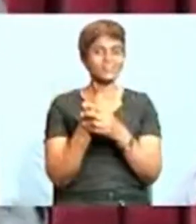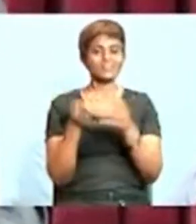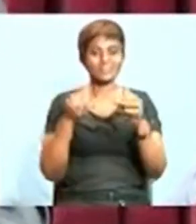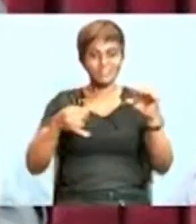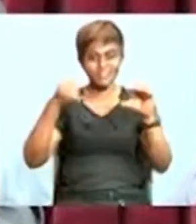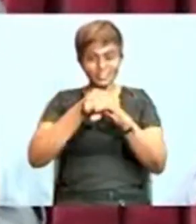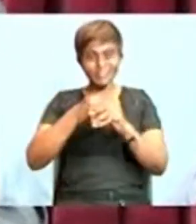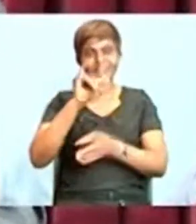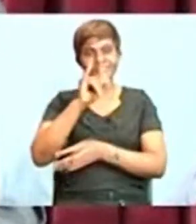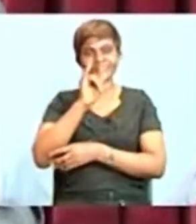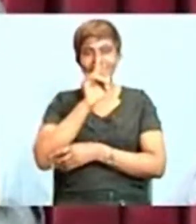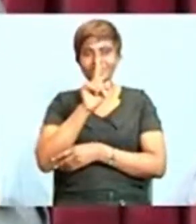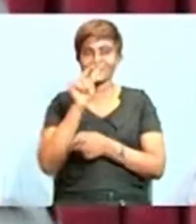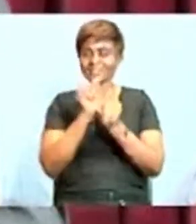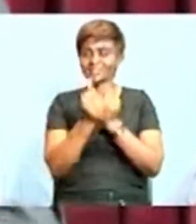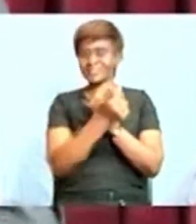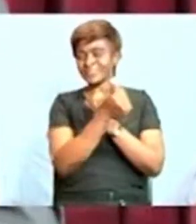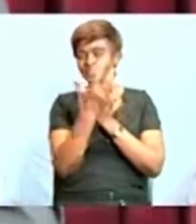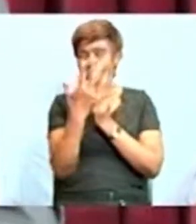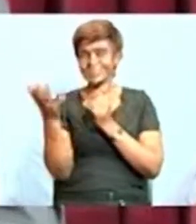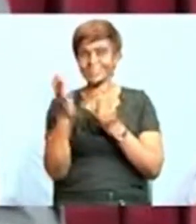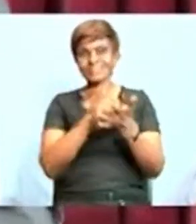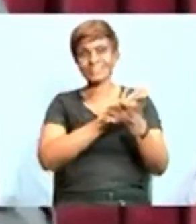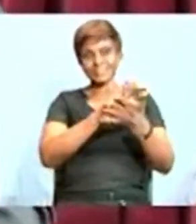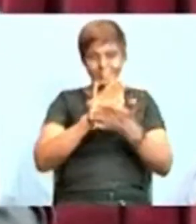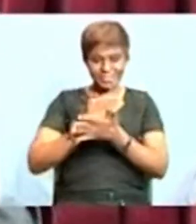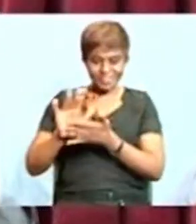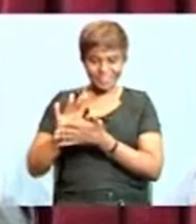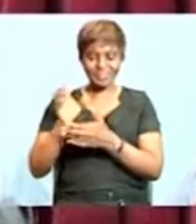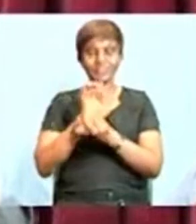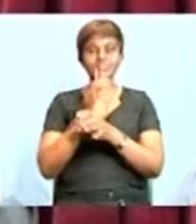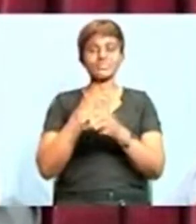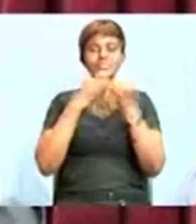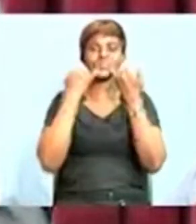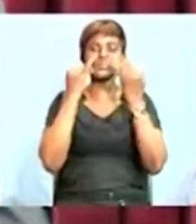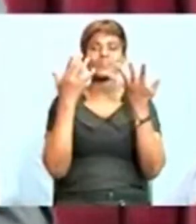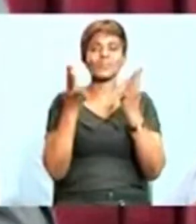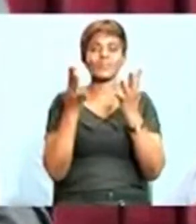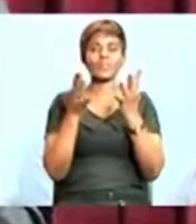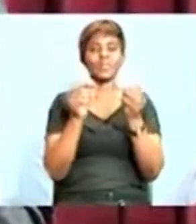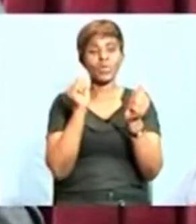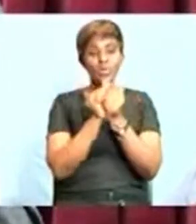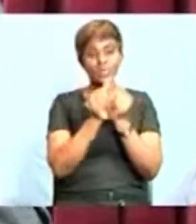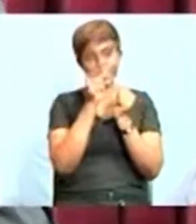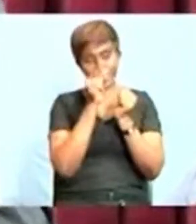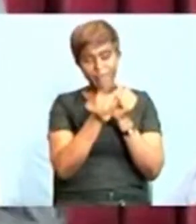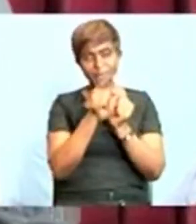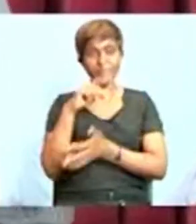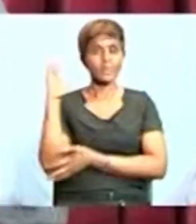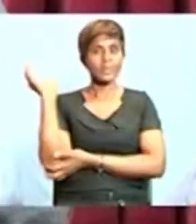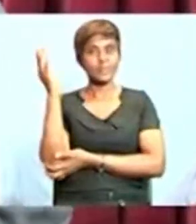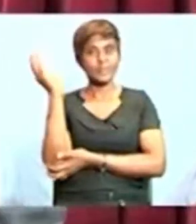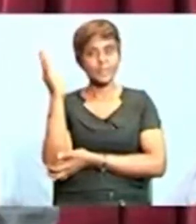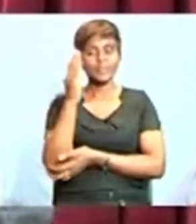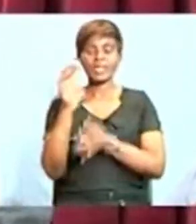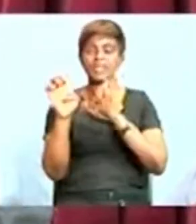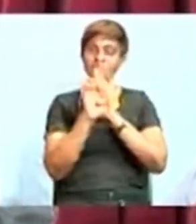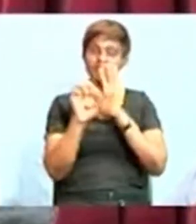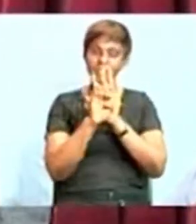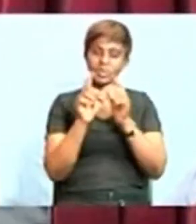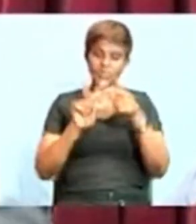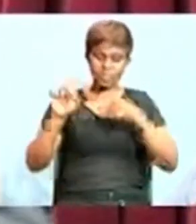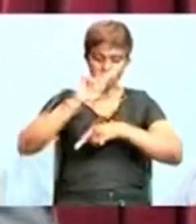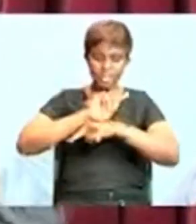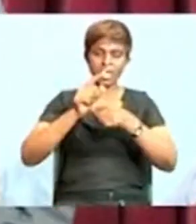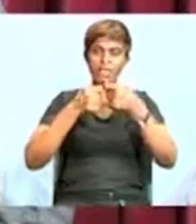including, of course, among other things, cleanliness, like I've indicated. So in view of this, campaigns such as this being launched today,